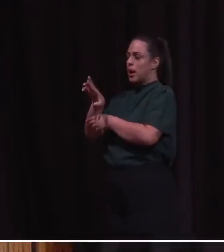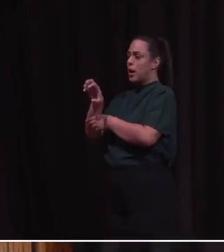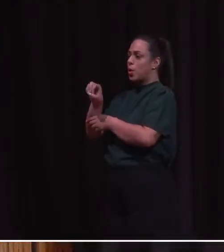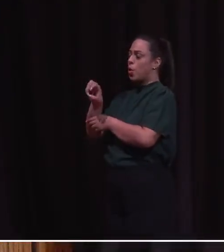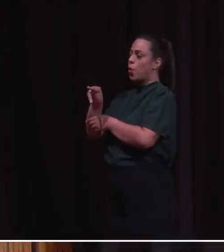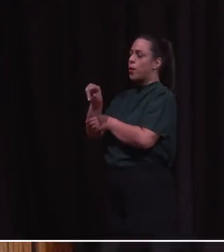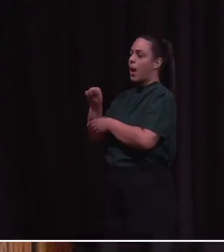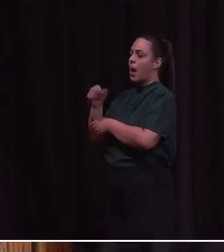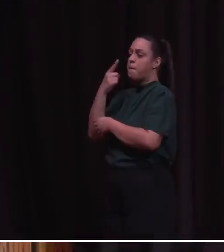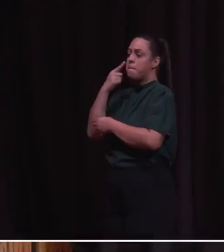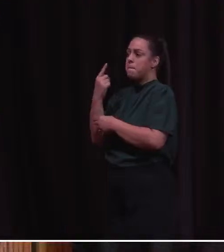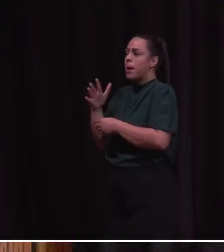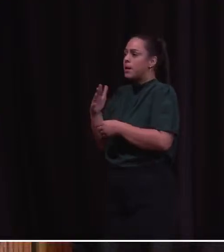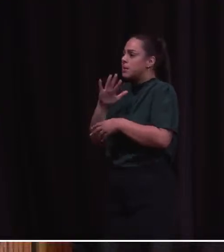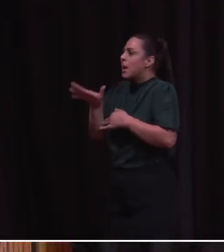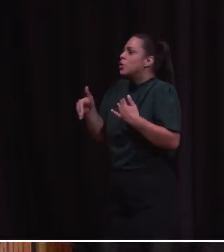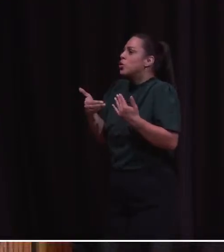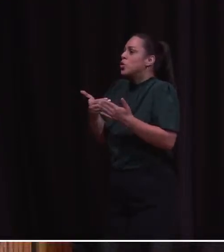you know?